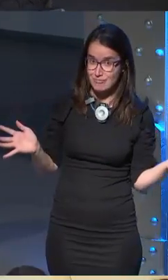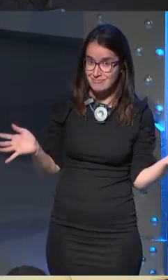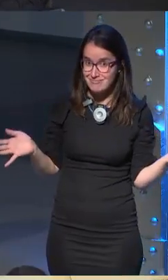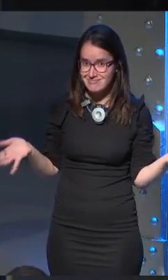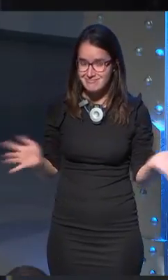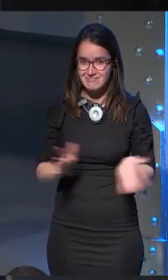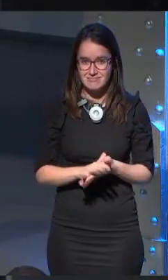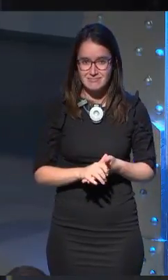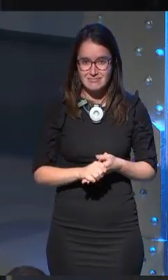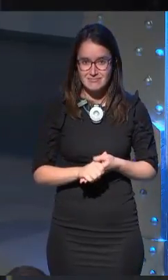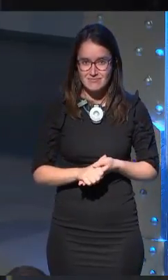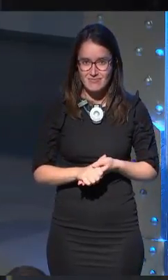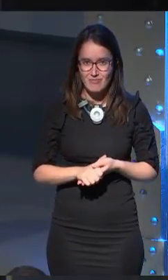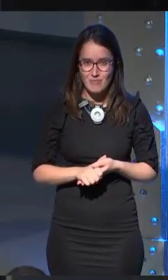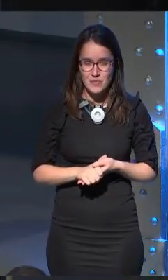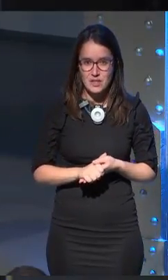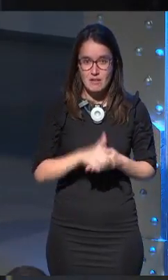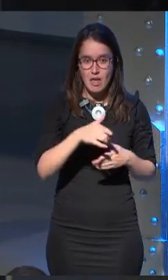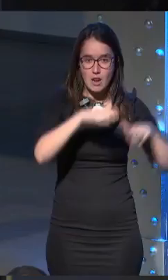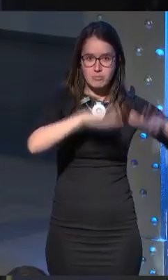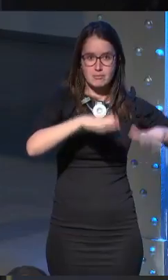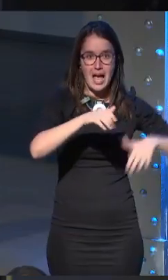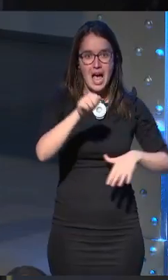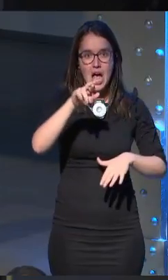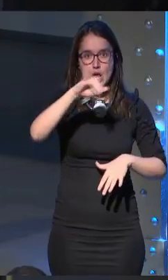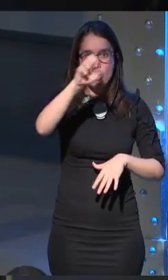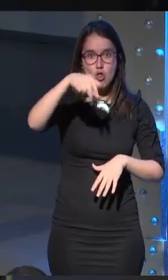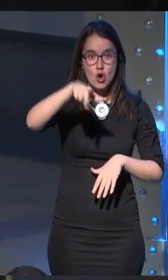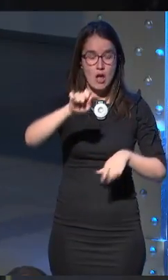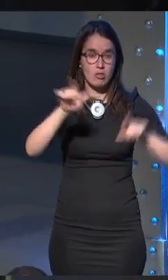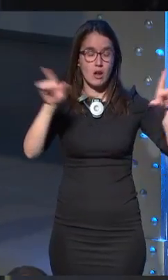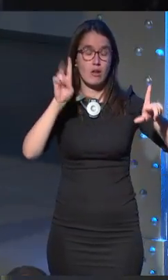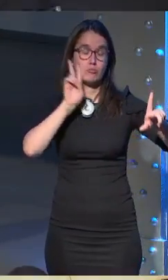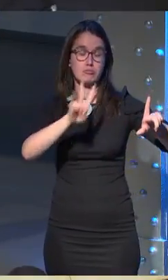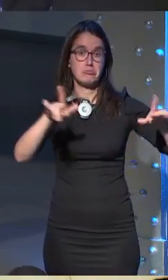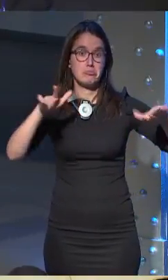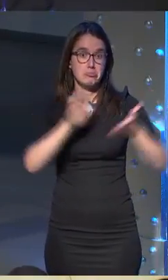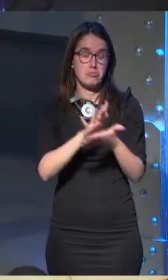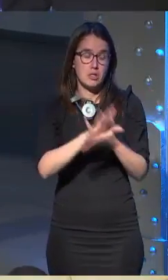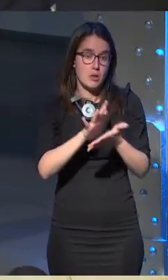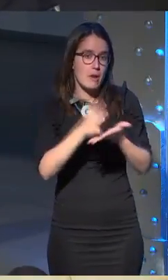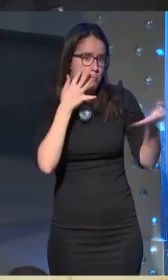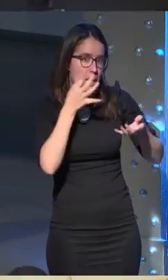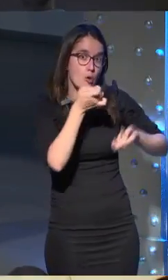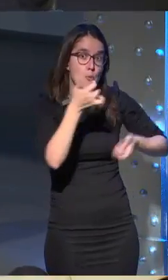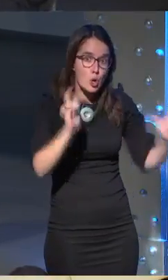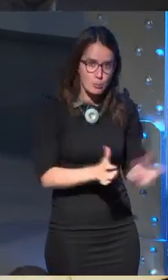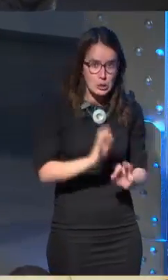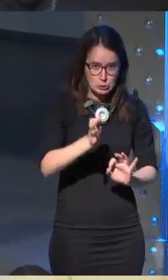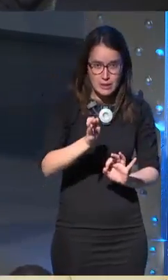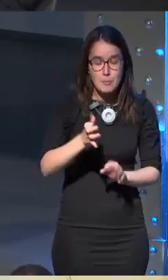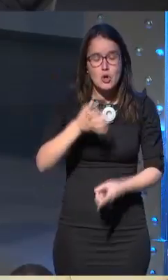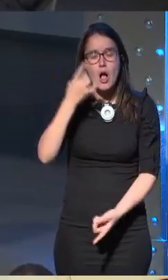Because he was in Tucson, Arizona watching television. Un poco menos arriesgado, pero yes, a little bit less